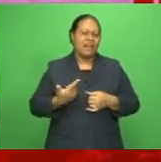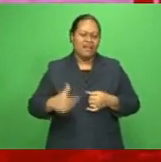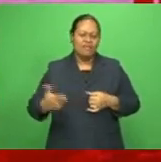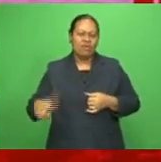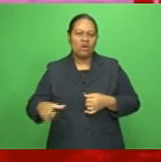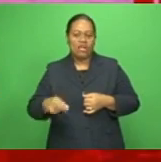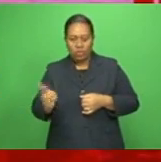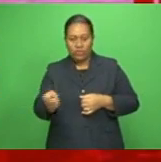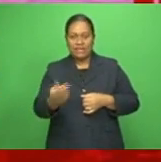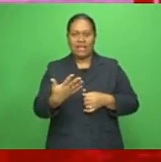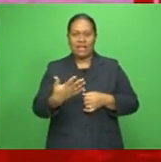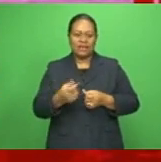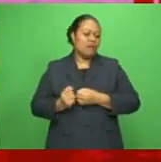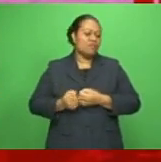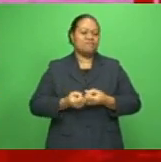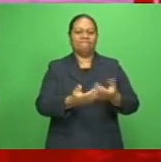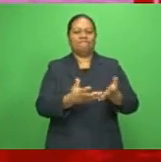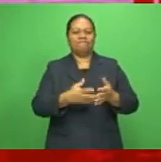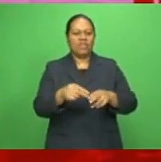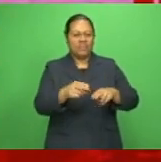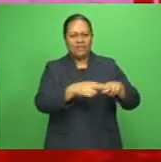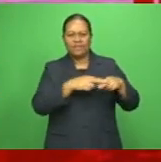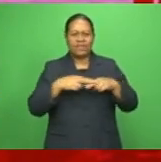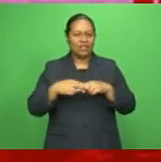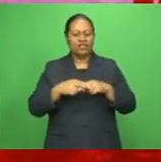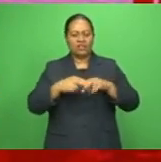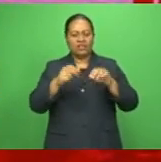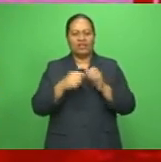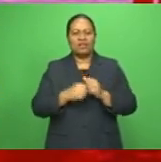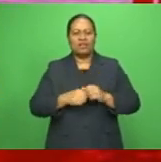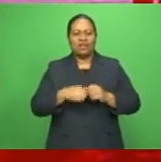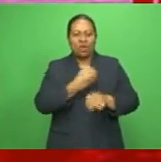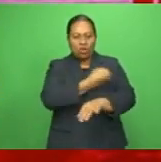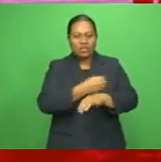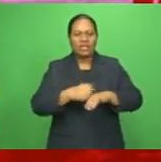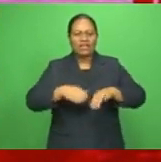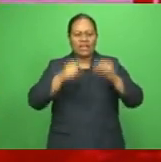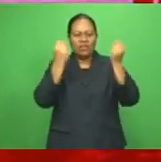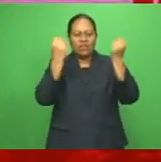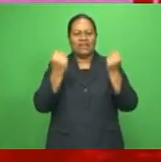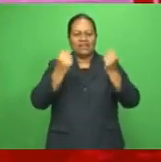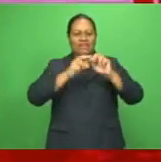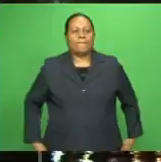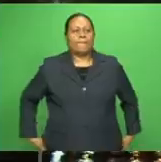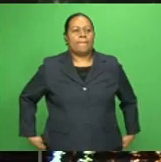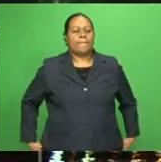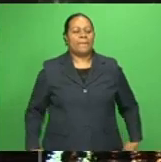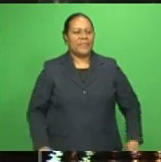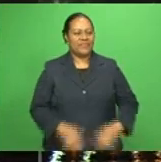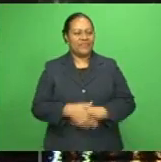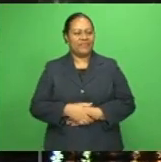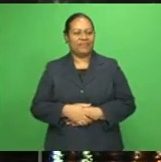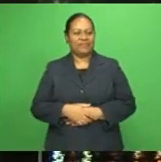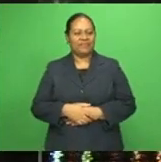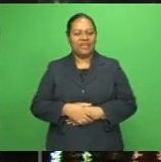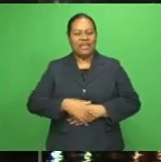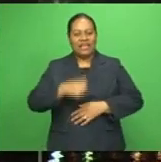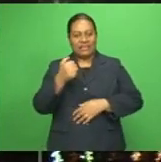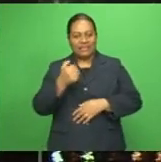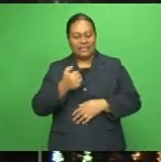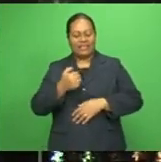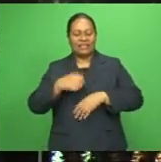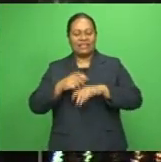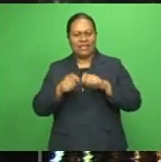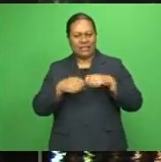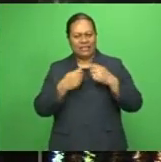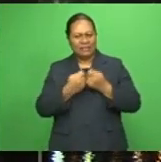results will be sent to the Oceania Weightlifting Federation. Tali Materkula, FBC Sports. 6 teams started the first